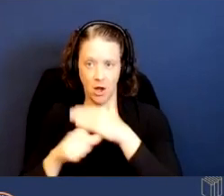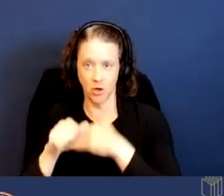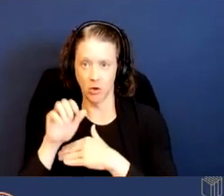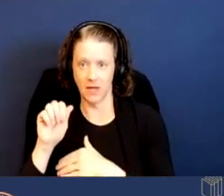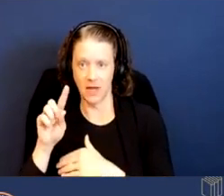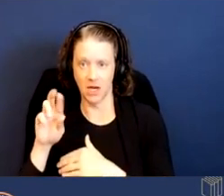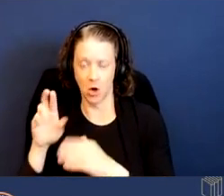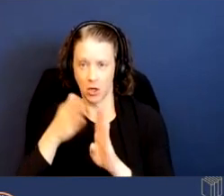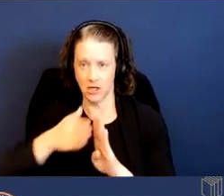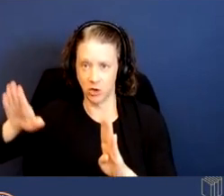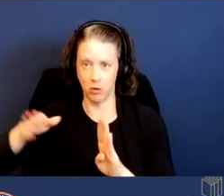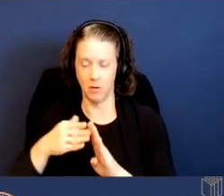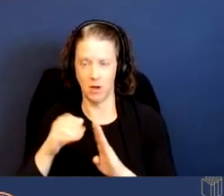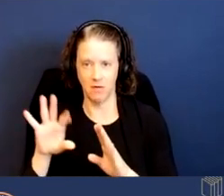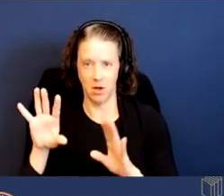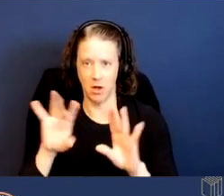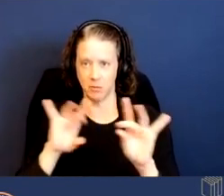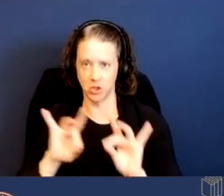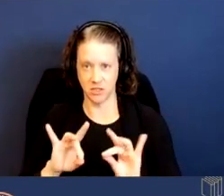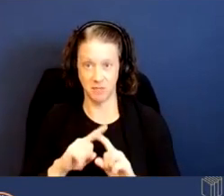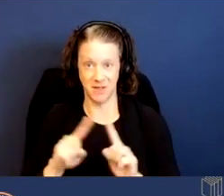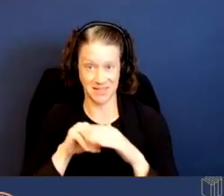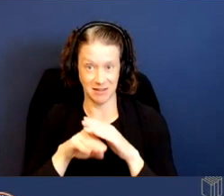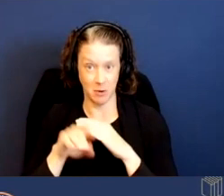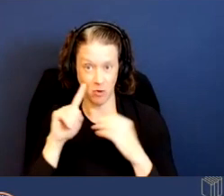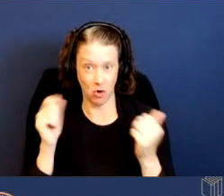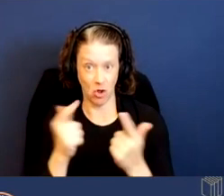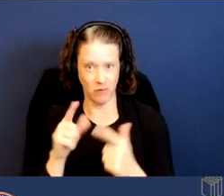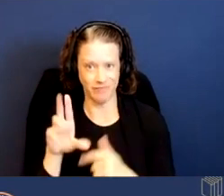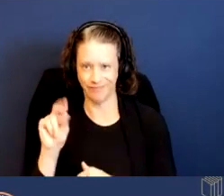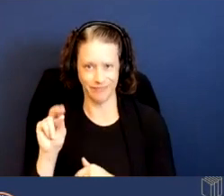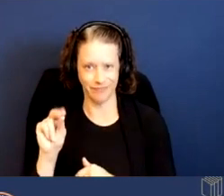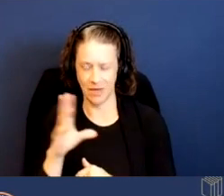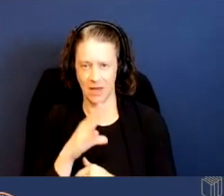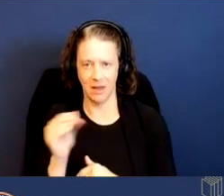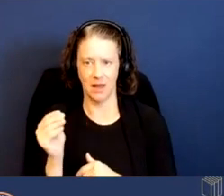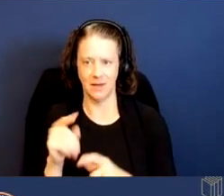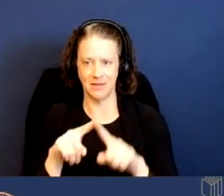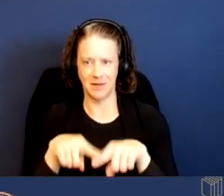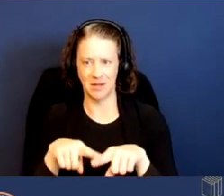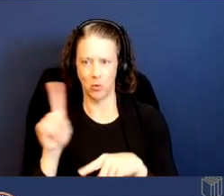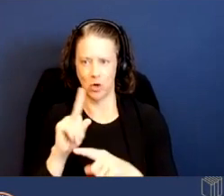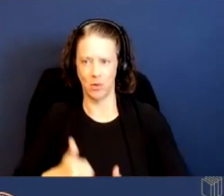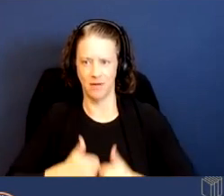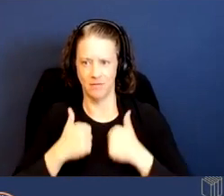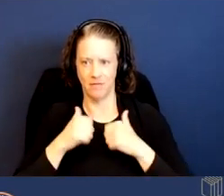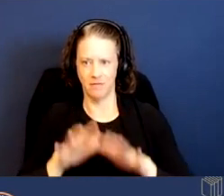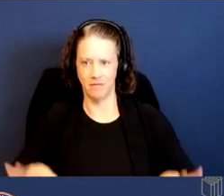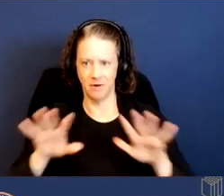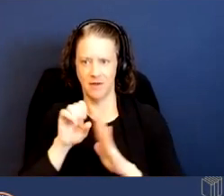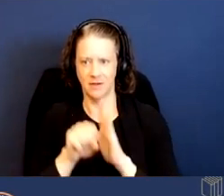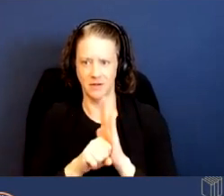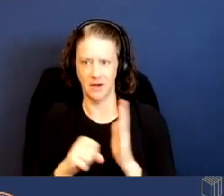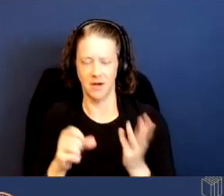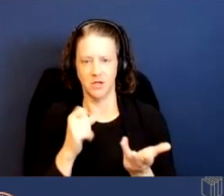continuum, but it's not accessible for all, and it is kind of dependent on where you are in the state as to whether or not you might